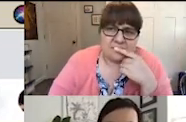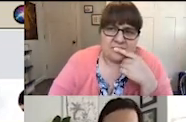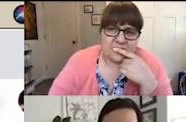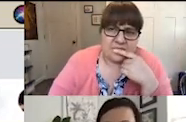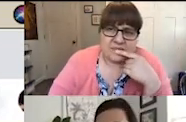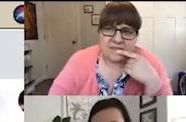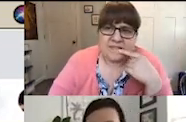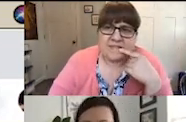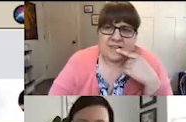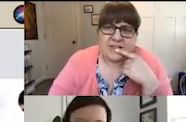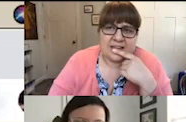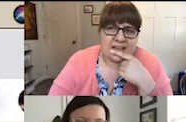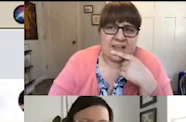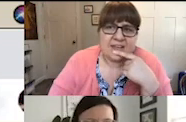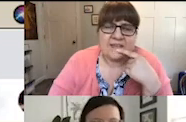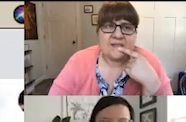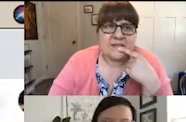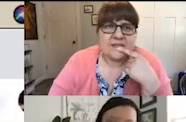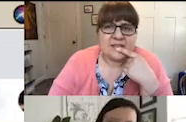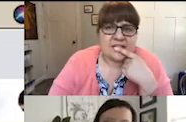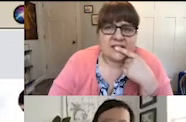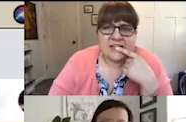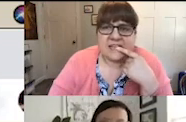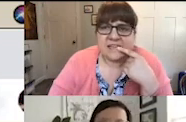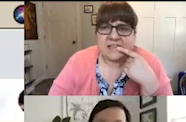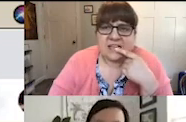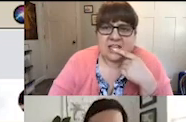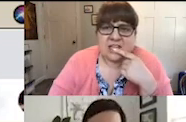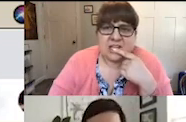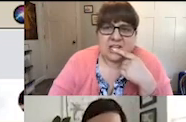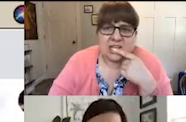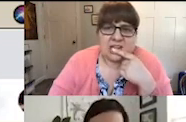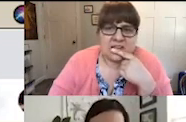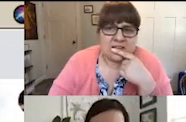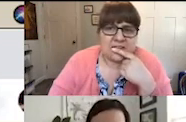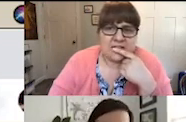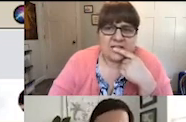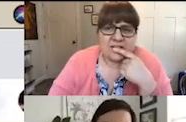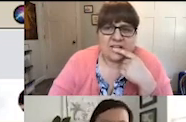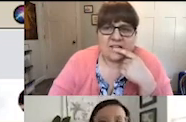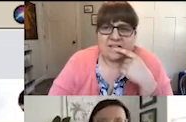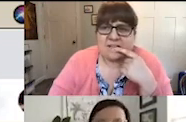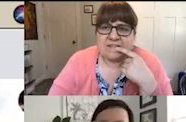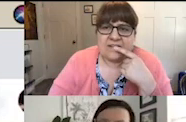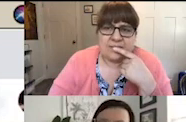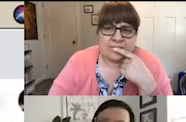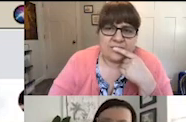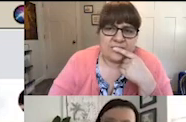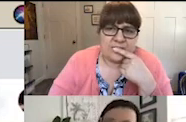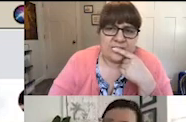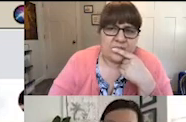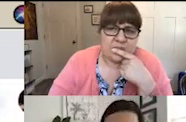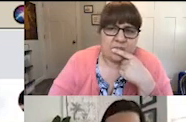know, very prevalent out there in conversations. Ahmed also told us about there is no such thing about decolonial